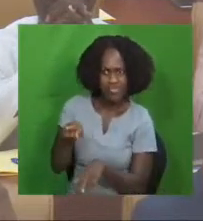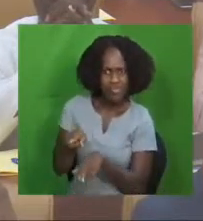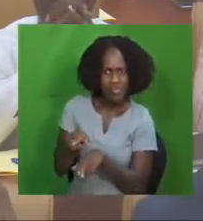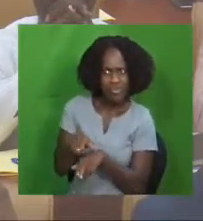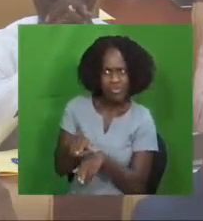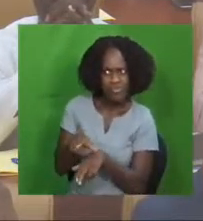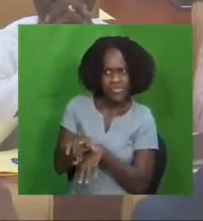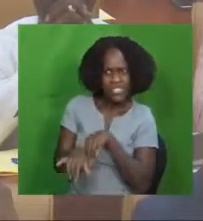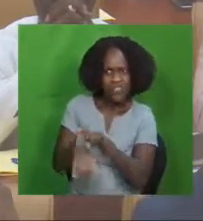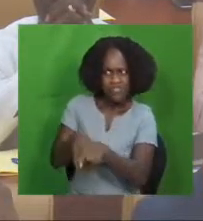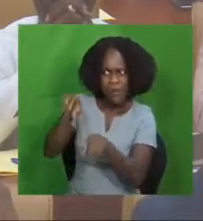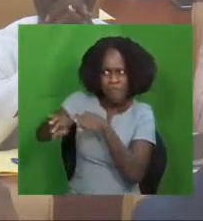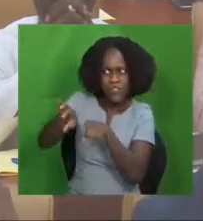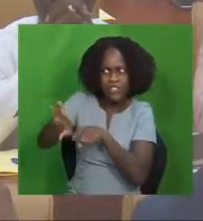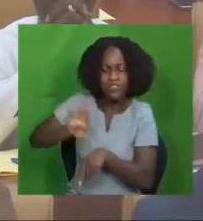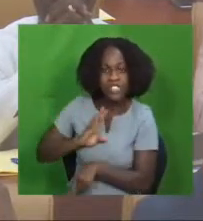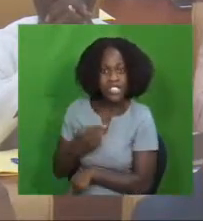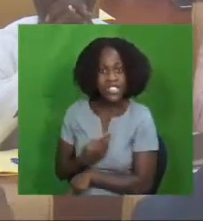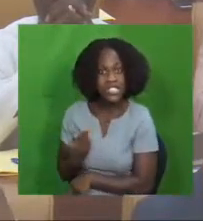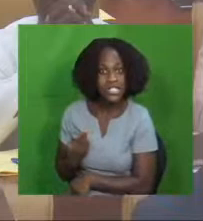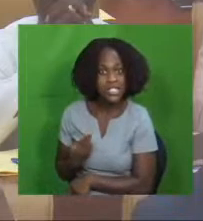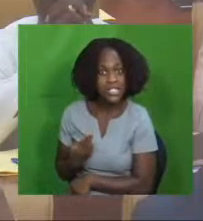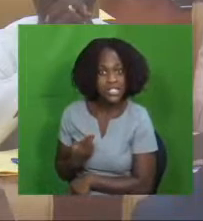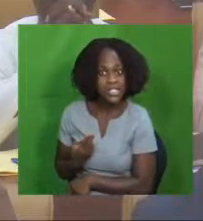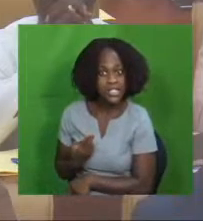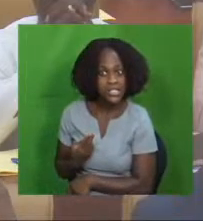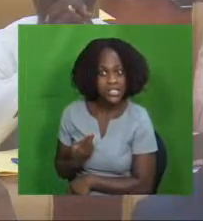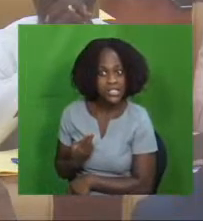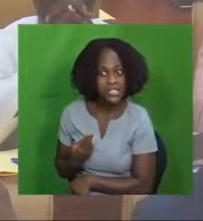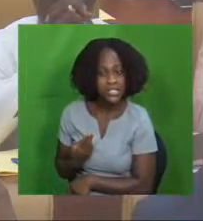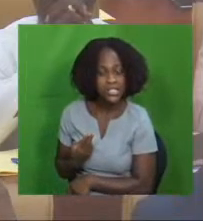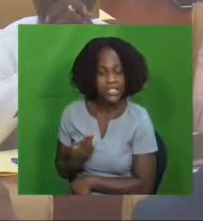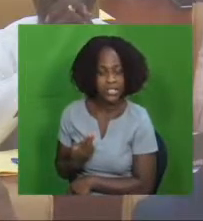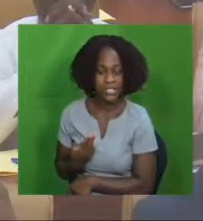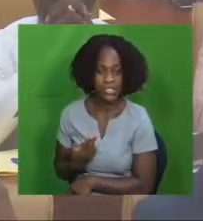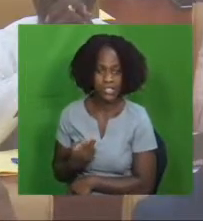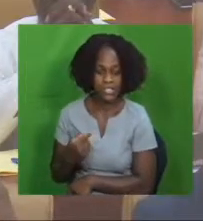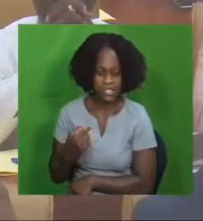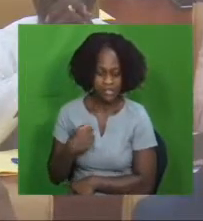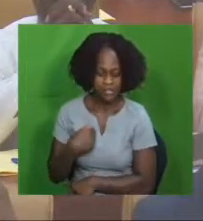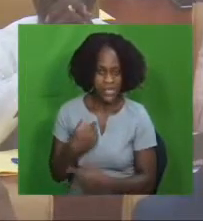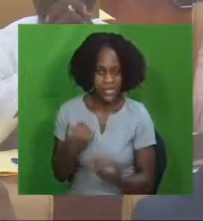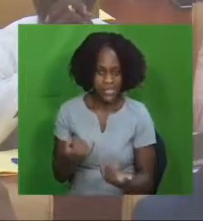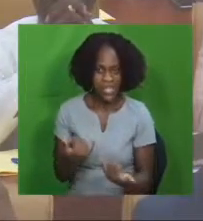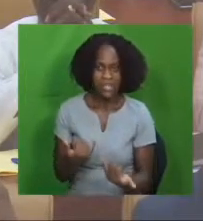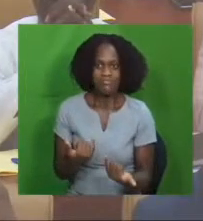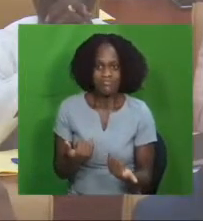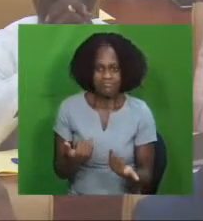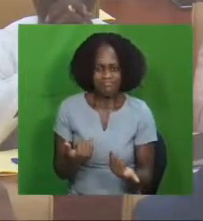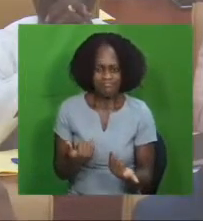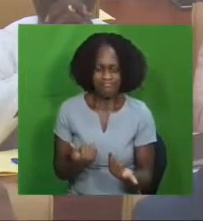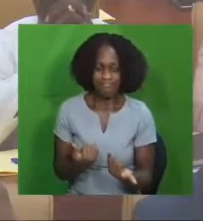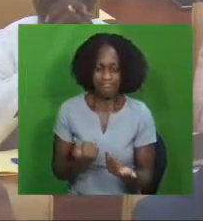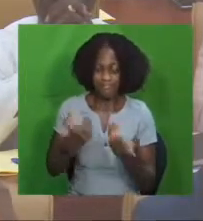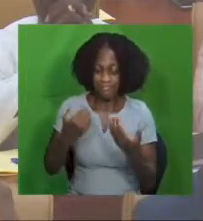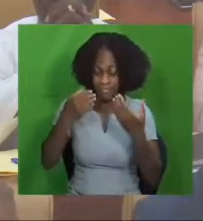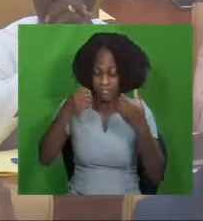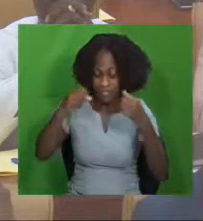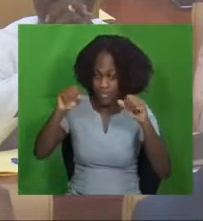misery? Mr. Speaker, I have read today that today is the President's